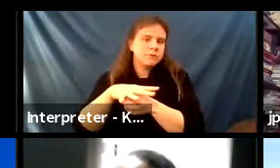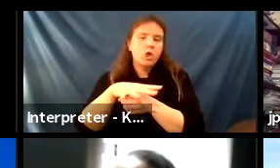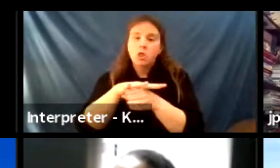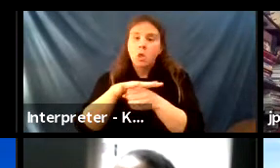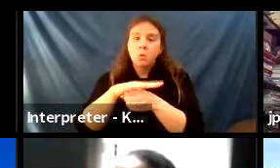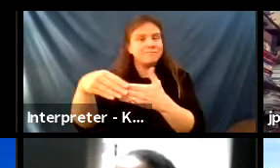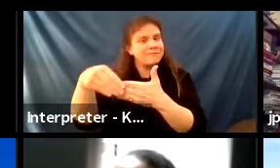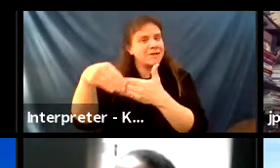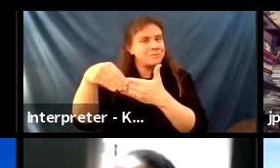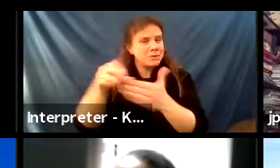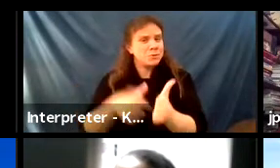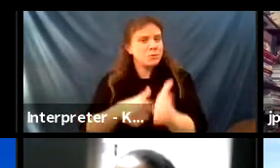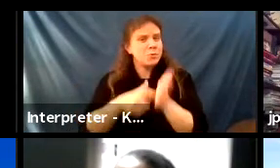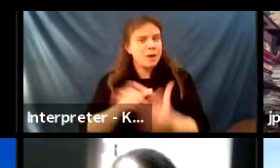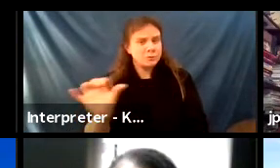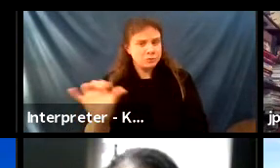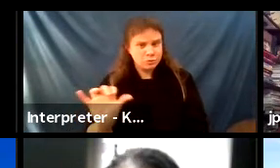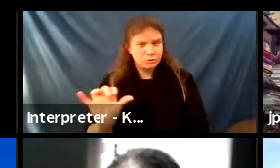flexibility. So it's